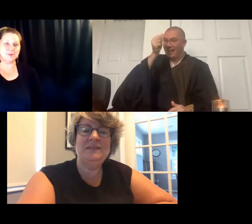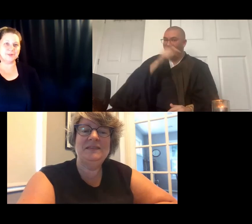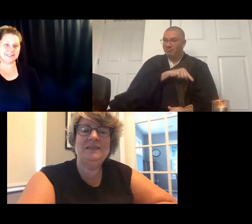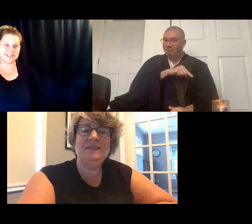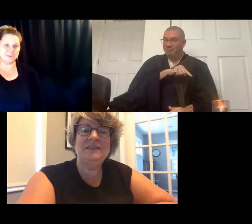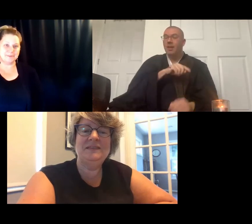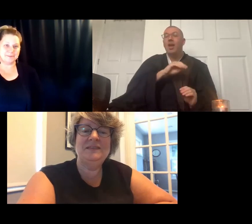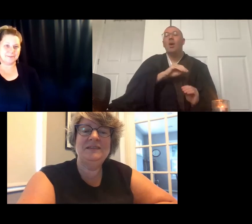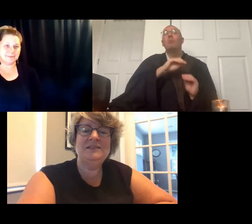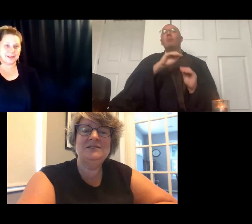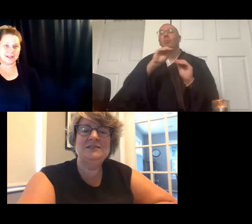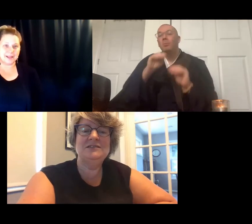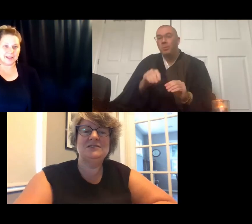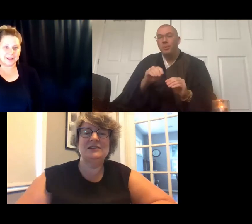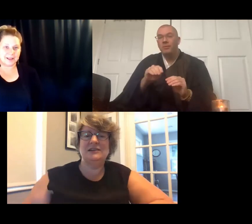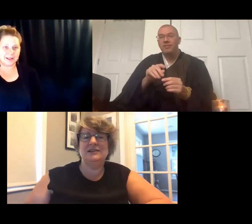And Buddhism,